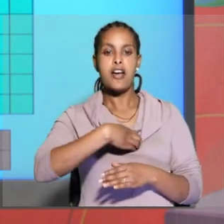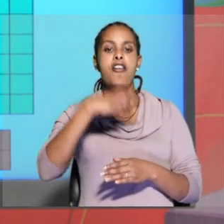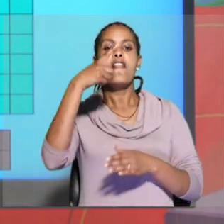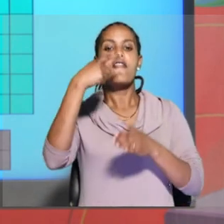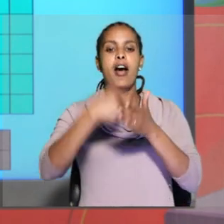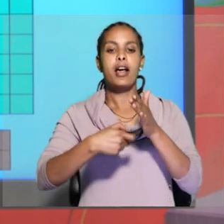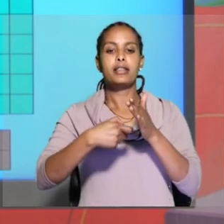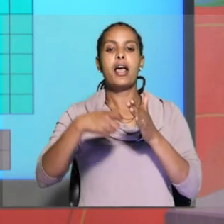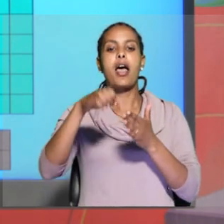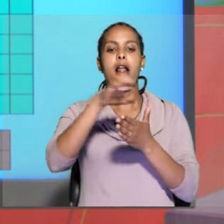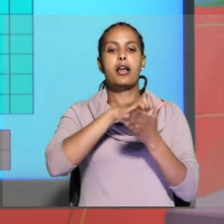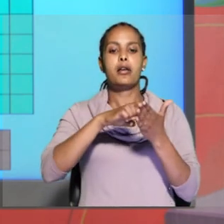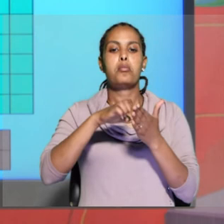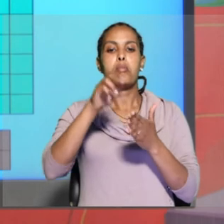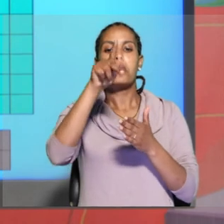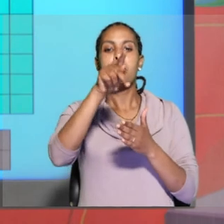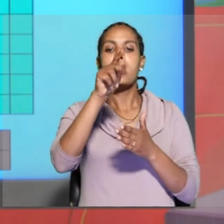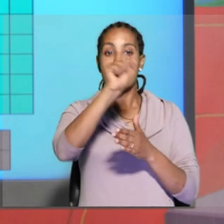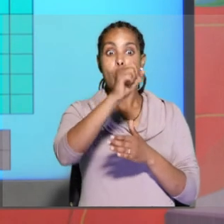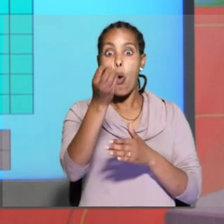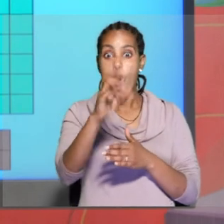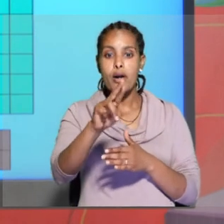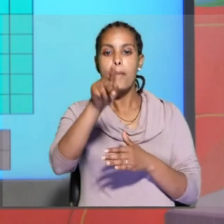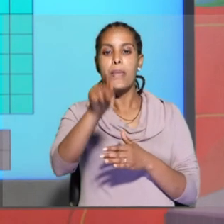Valence electrons are filling the S or P orbitals.